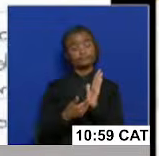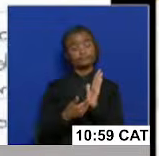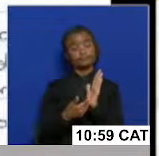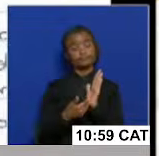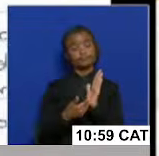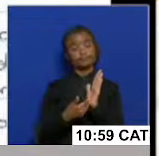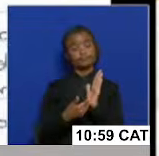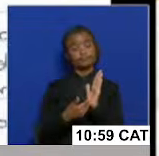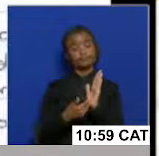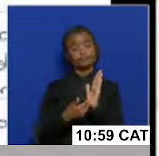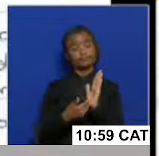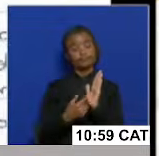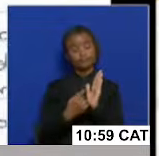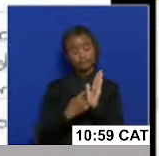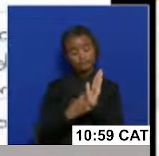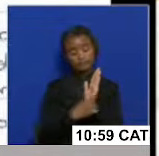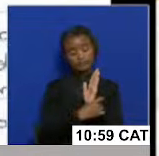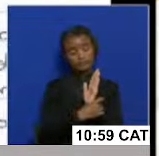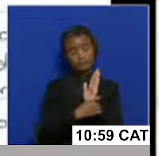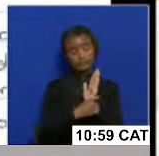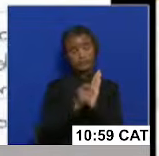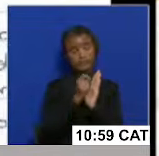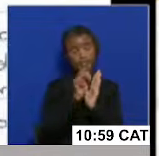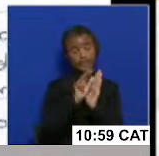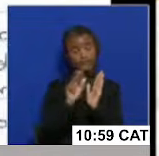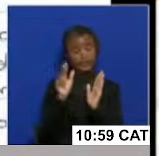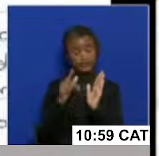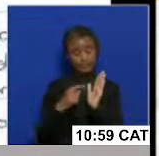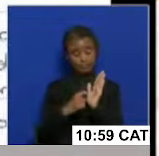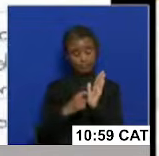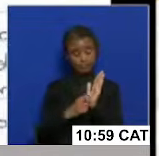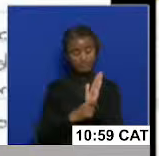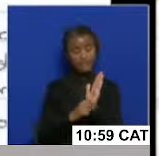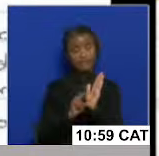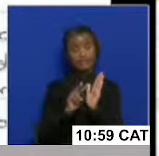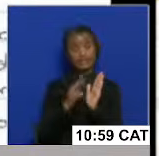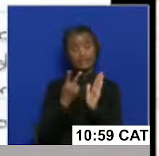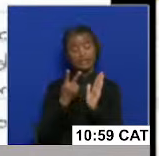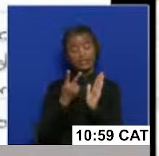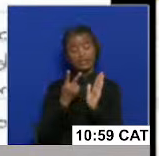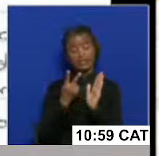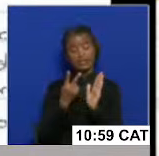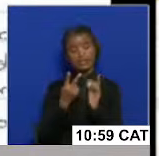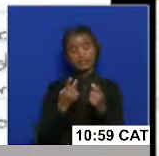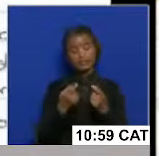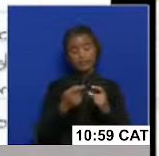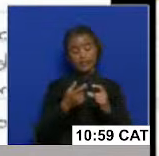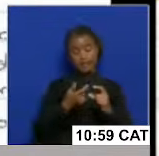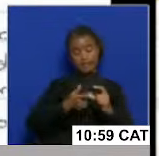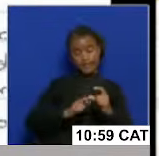affidavit? You get to the second last paragraph from the end of the page, second last.